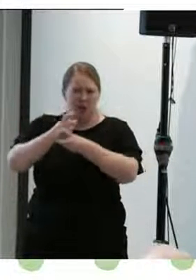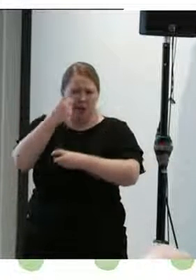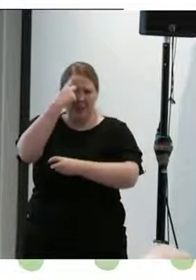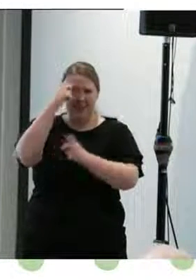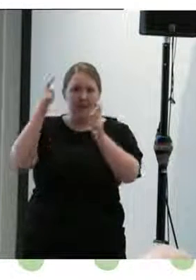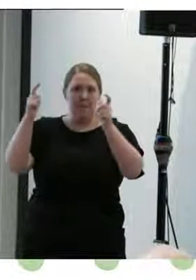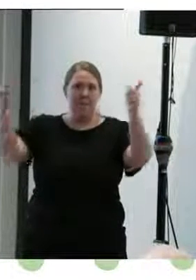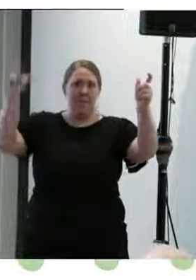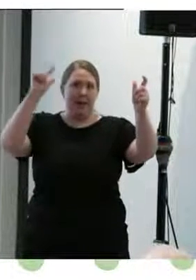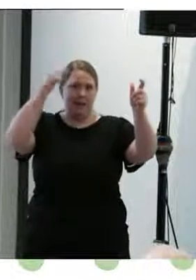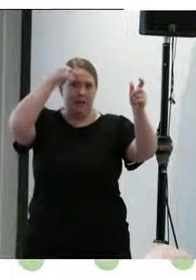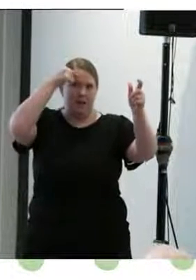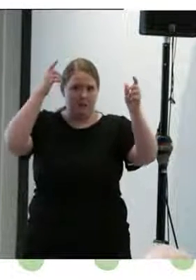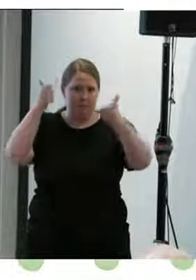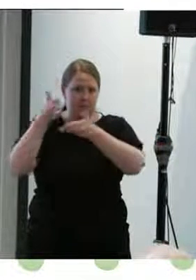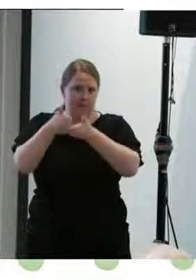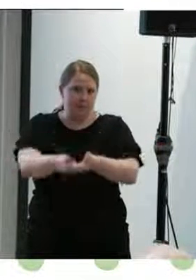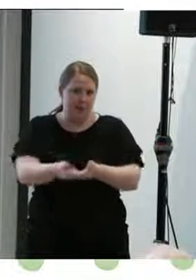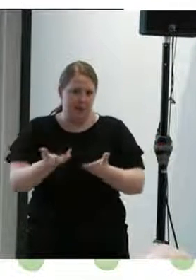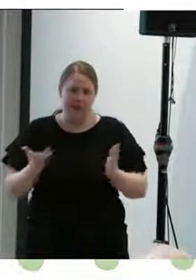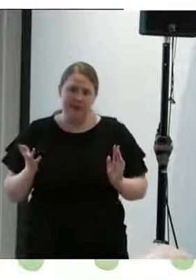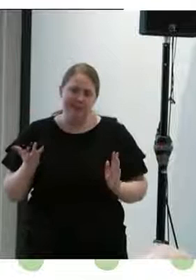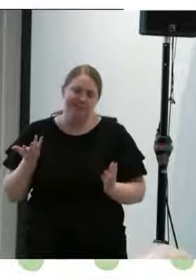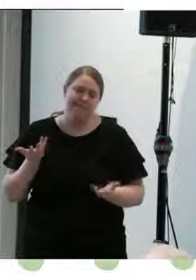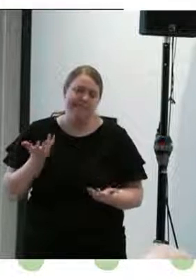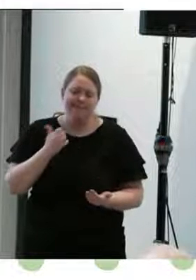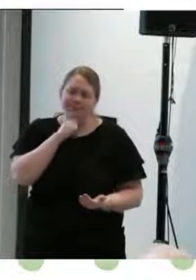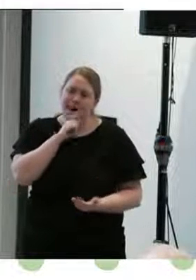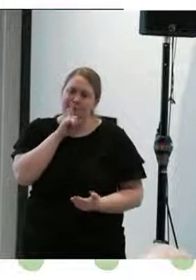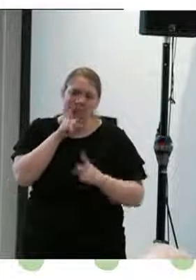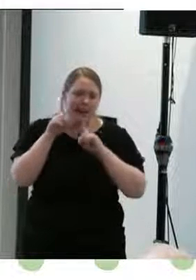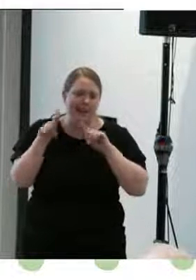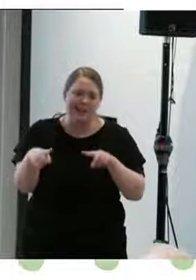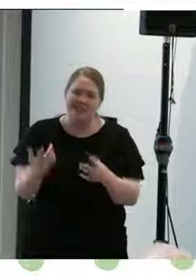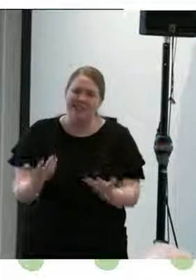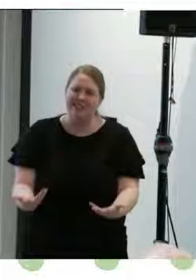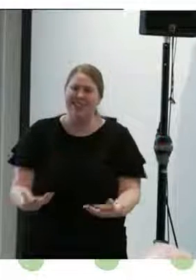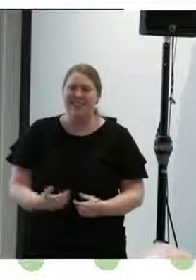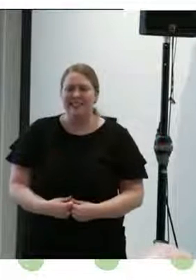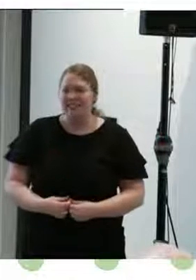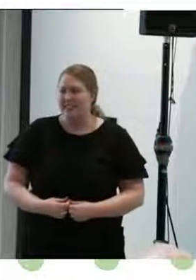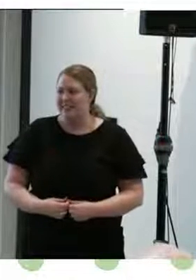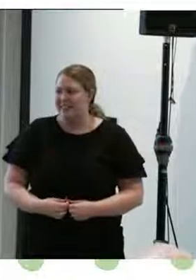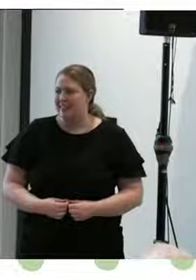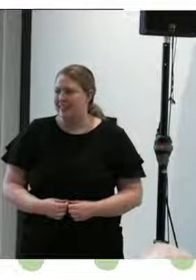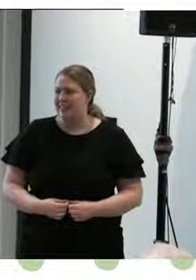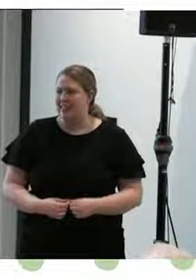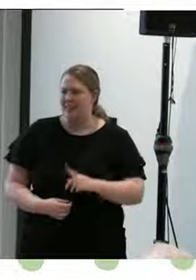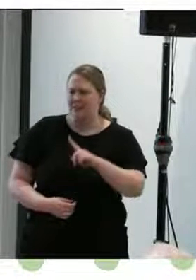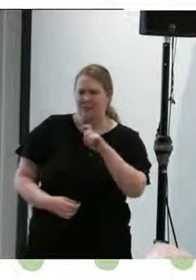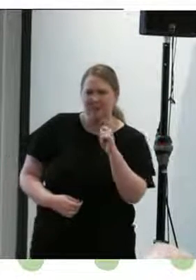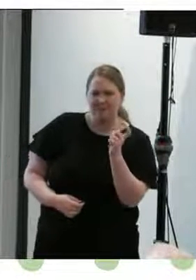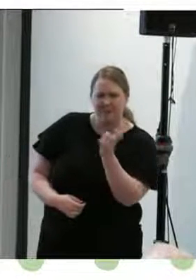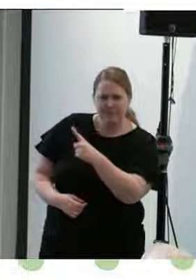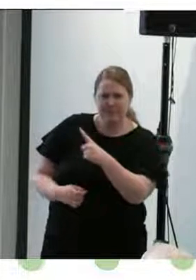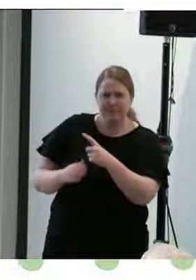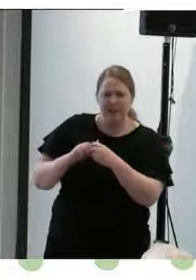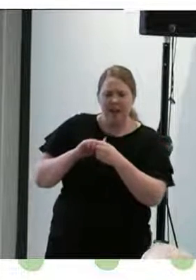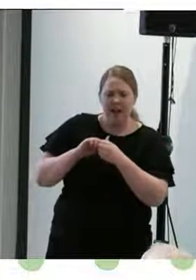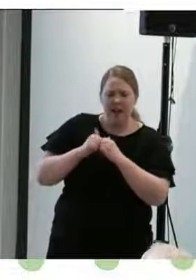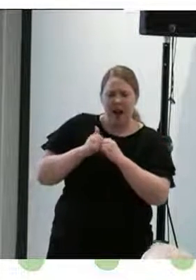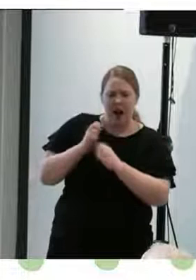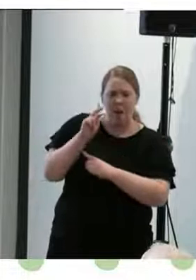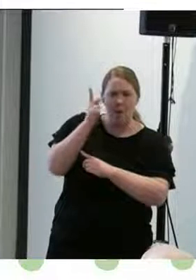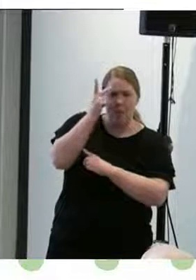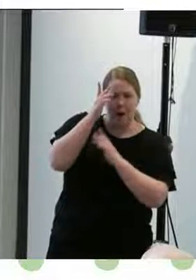rebuilding trust. It's a non-answer, I know. How can politicians and parties reach